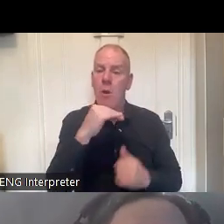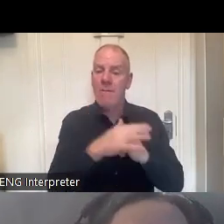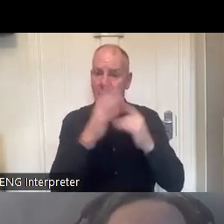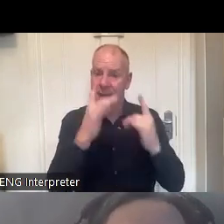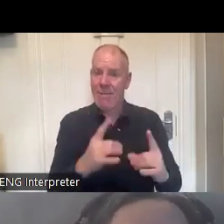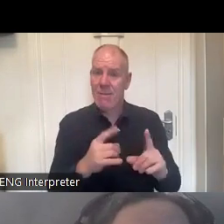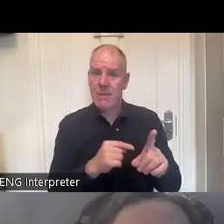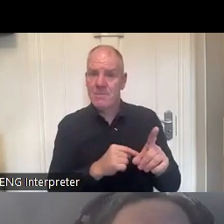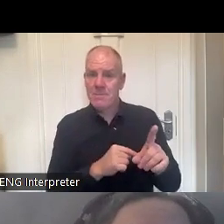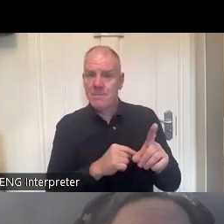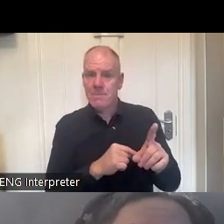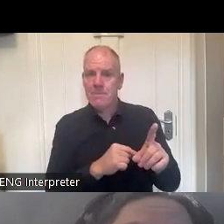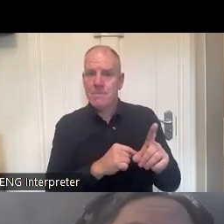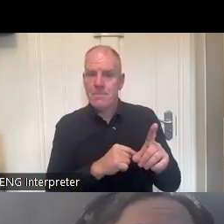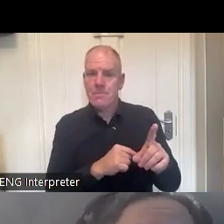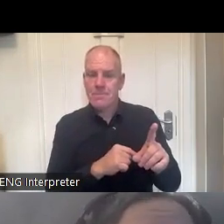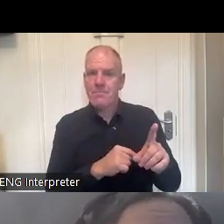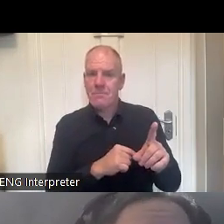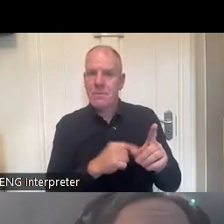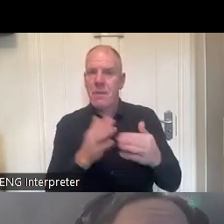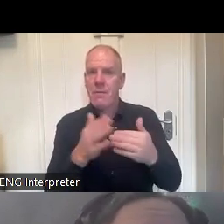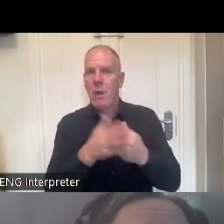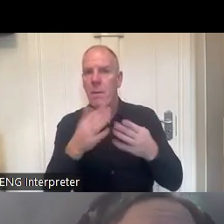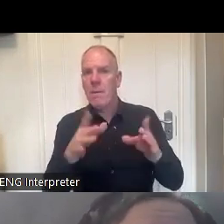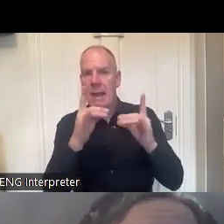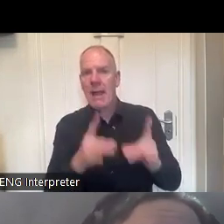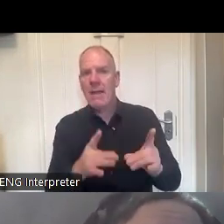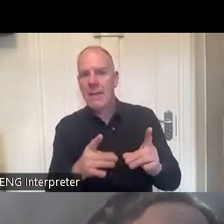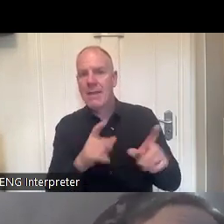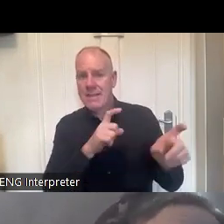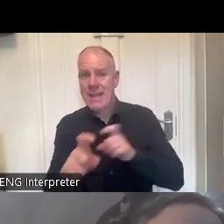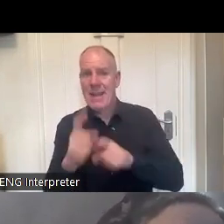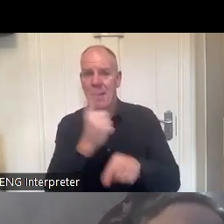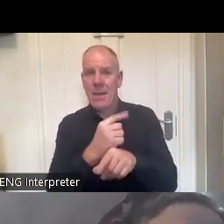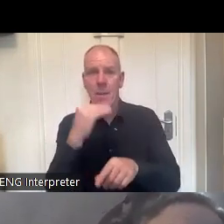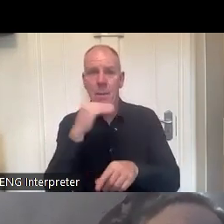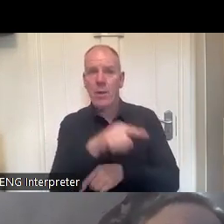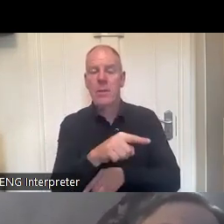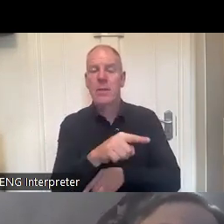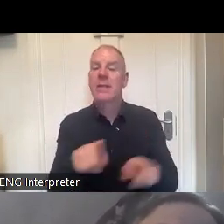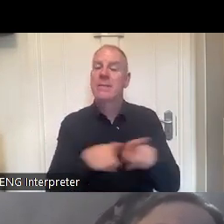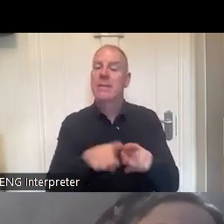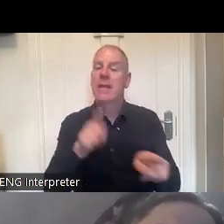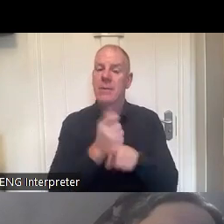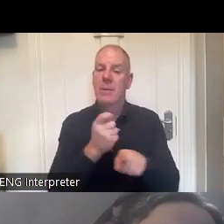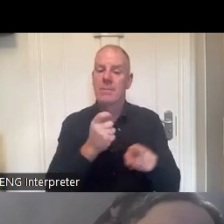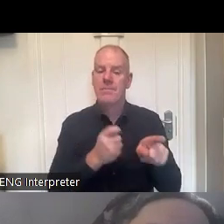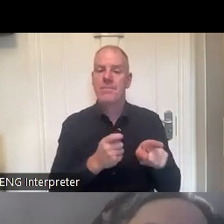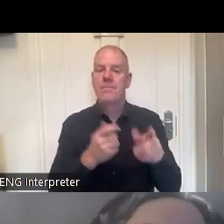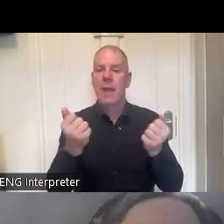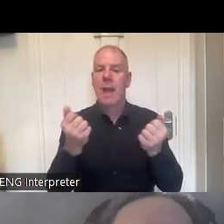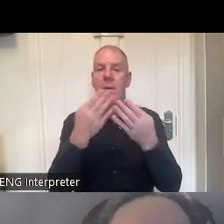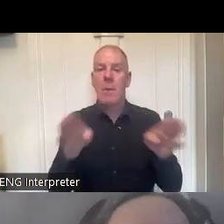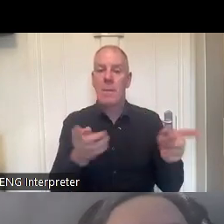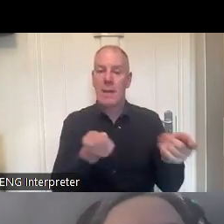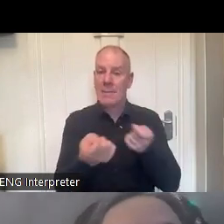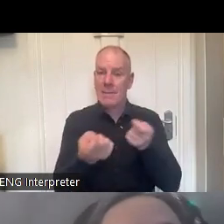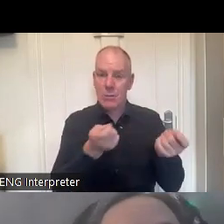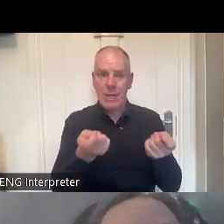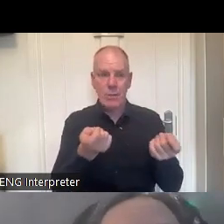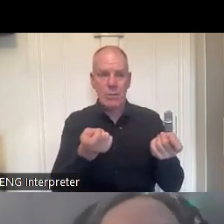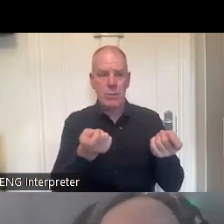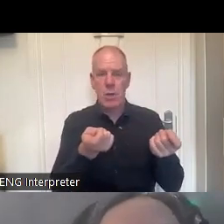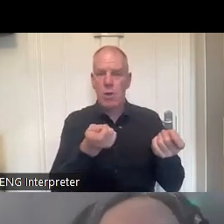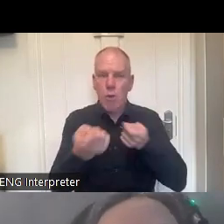areas of work for public health, for instance, still. But also you have public administration and